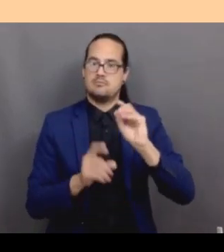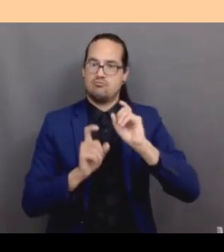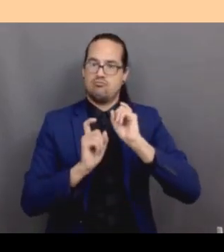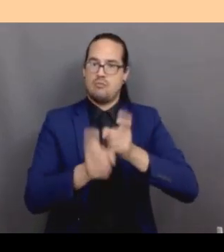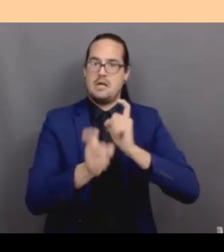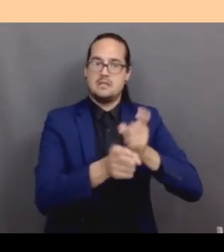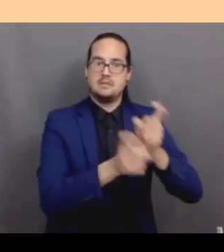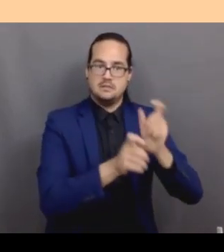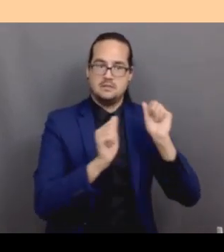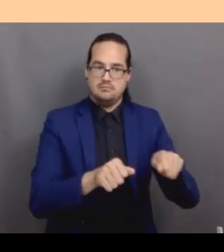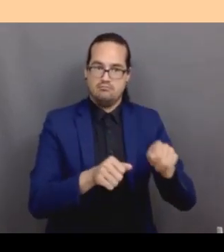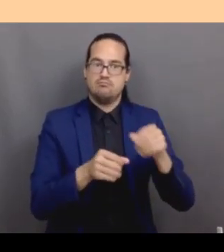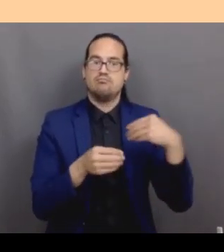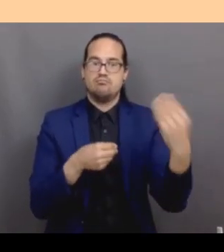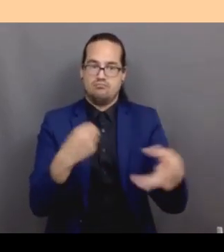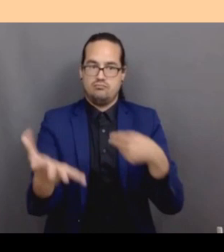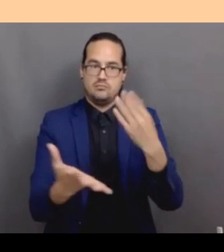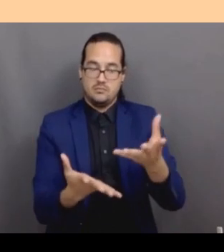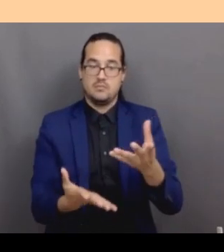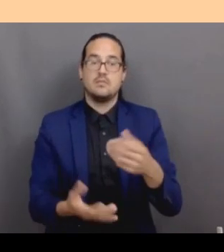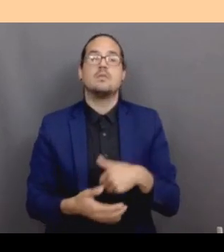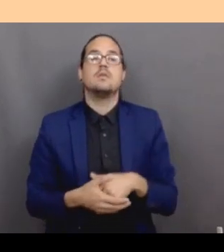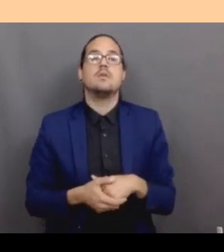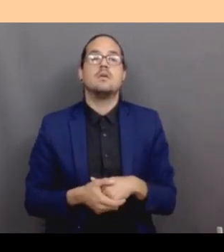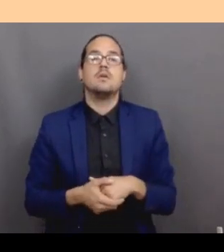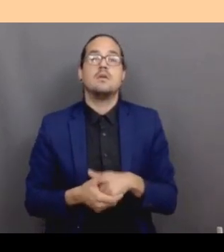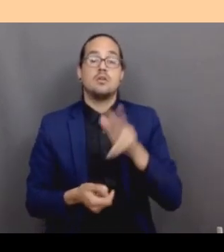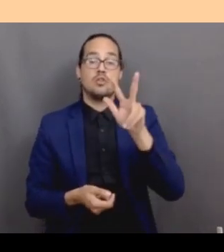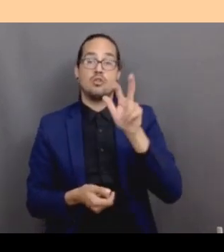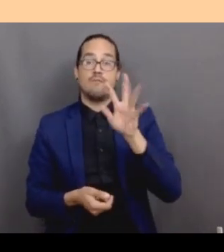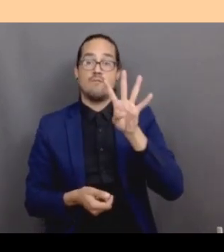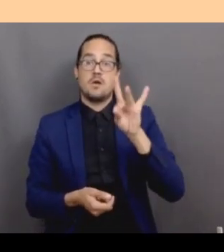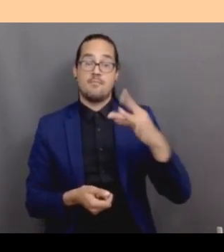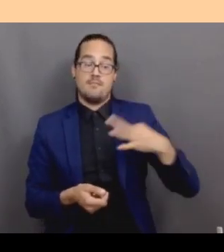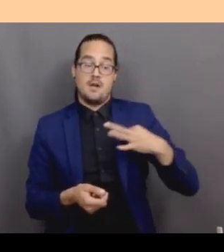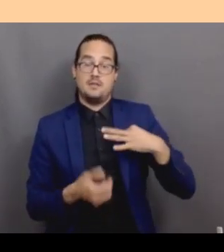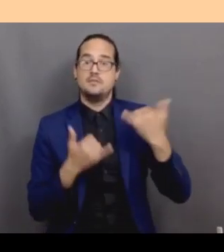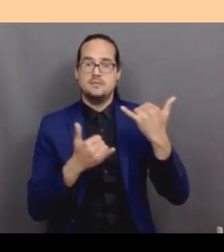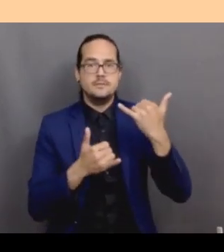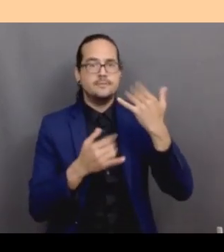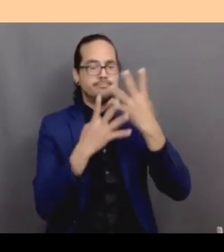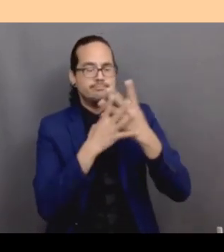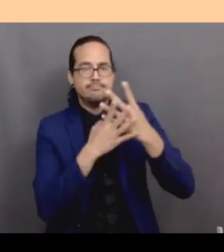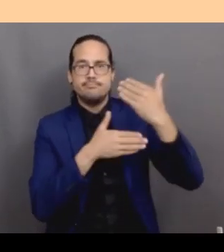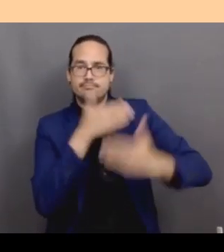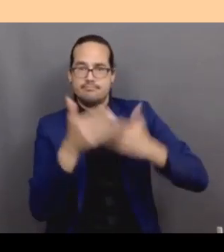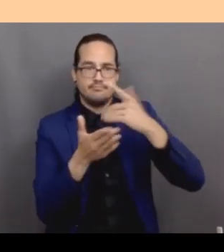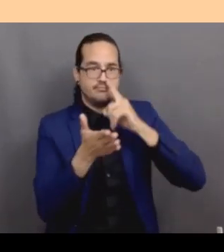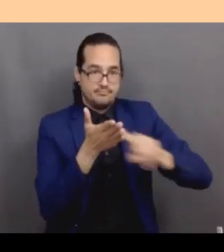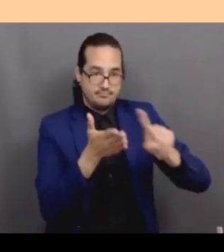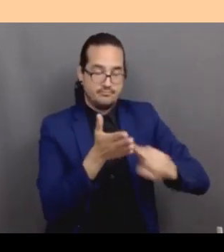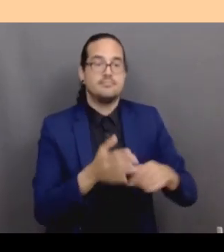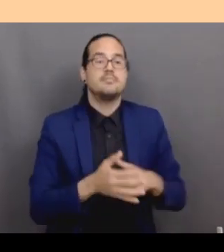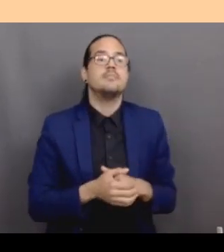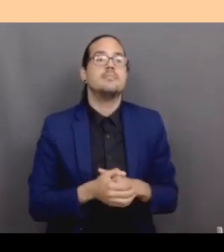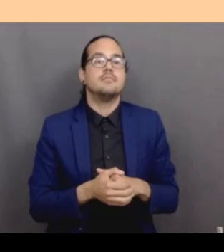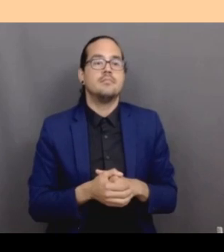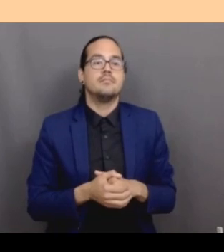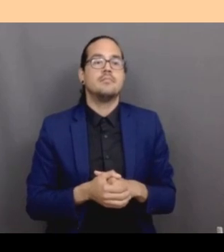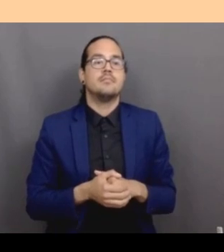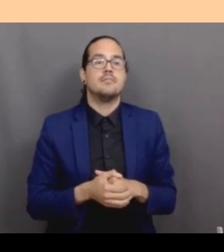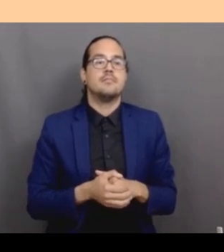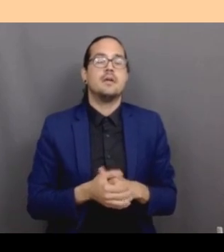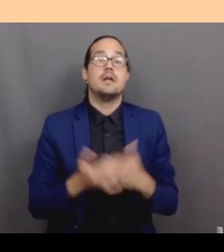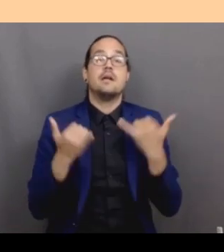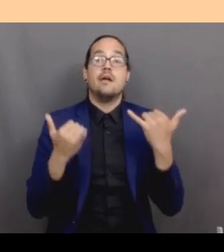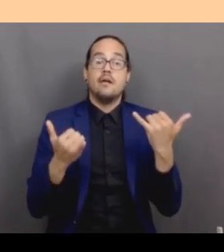being processed. And then finally, I want to talk a little bit about behavioral health, which is a critical resource during this time for our